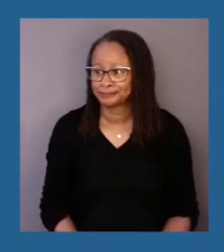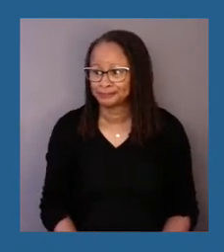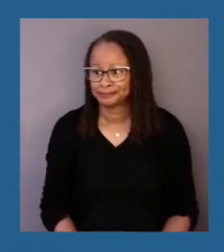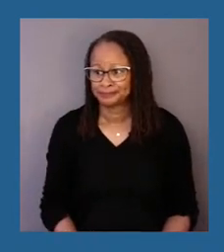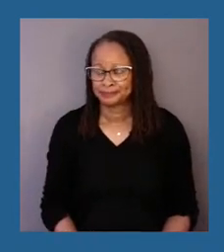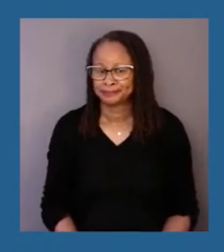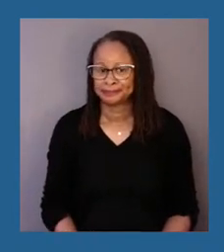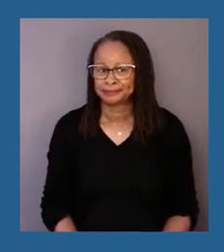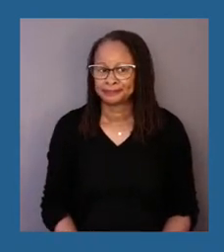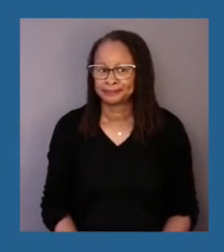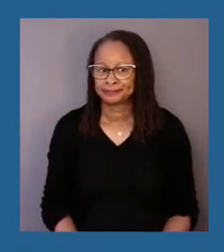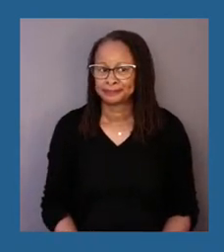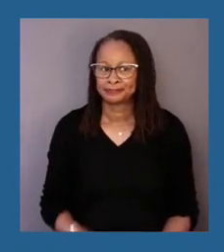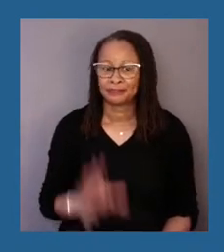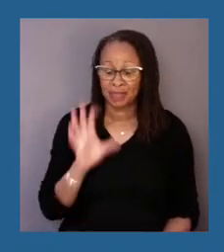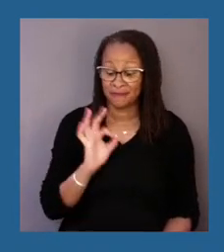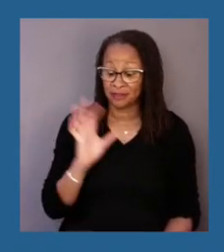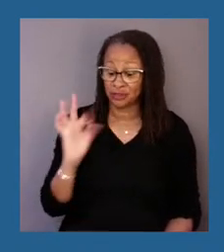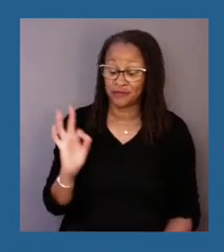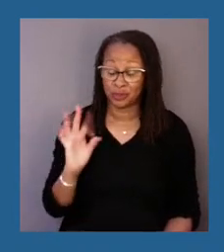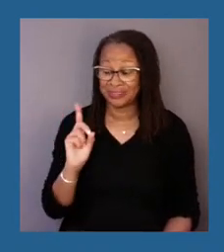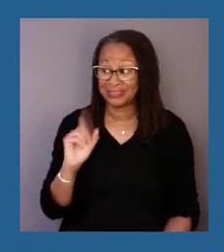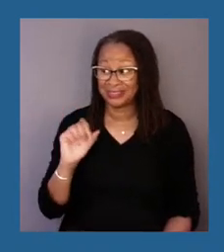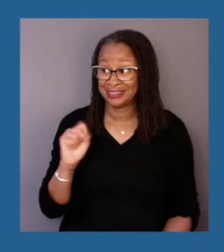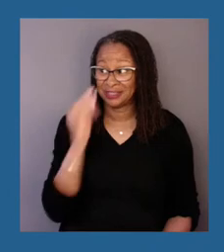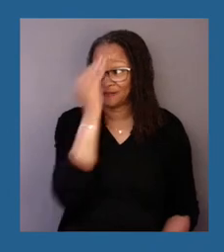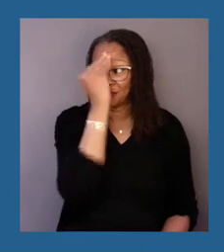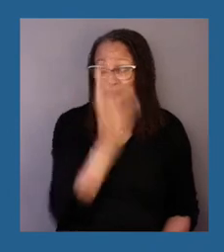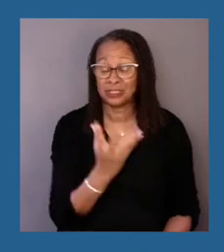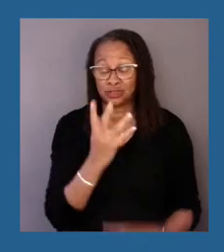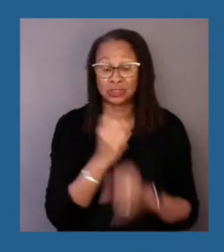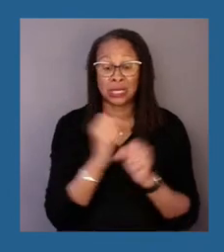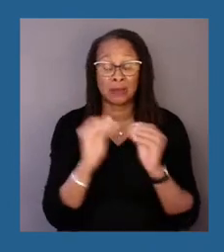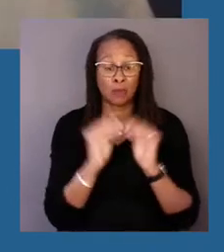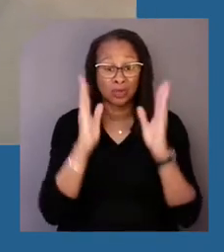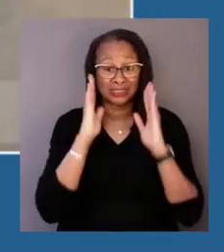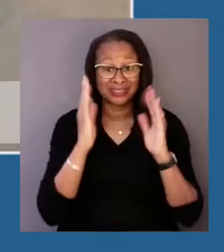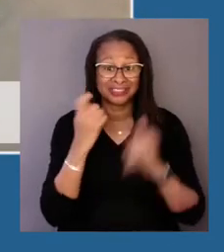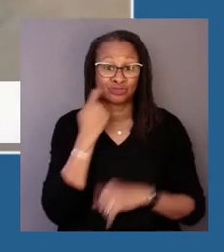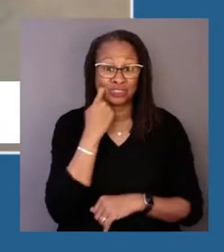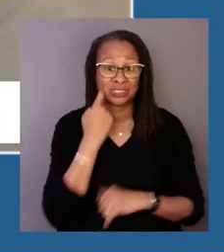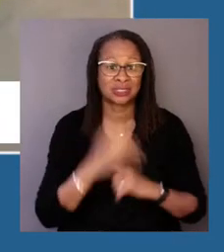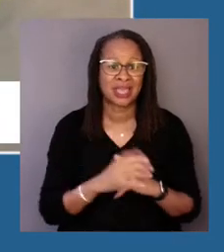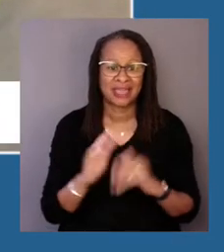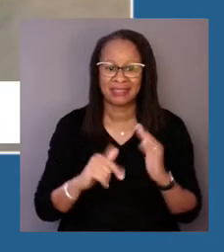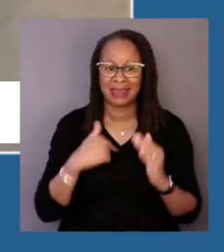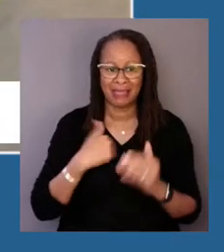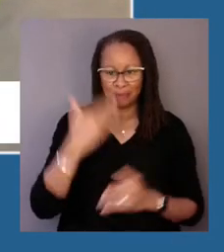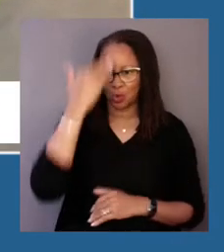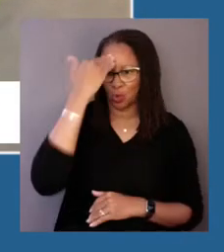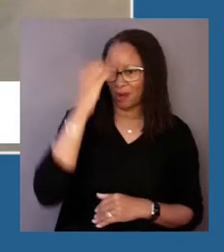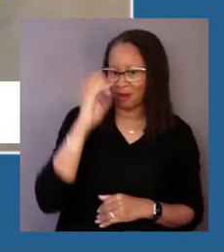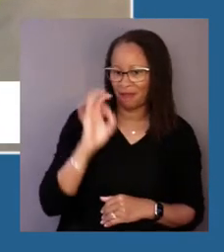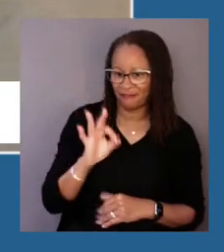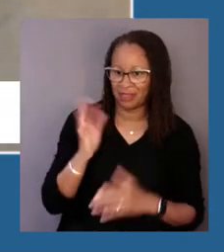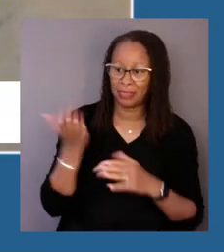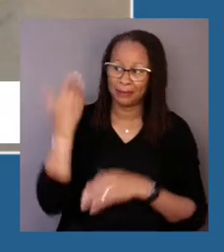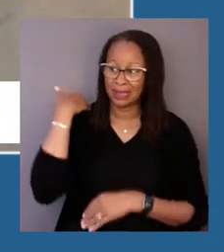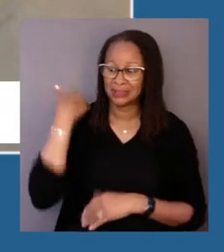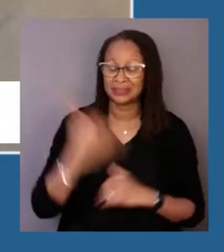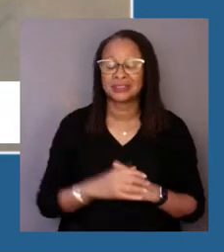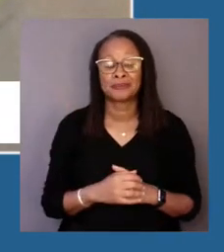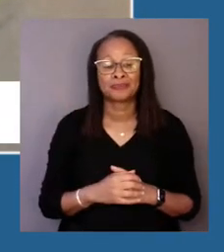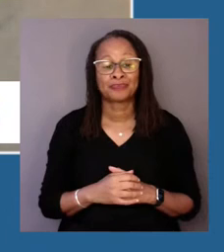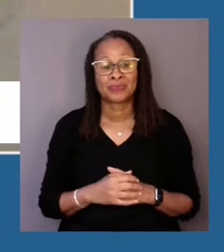The fossil fuel disinformation has been getting more attention lately than I've been aware of it's getting in the past. And that's in